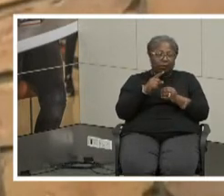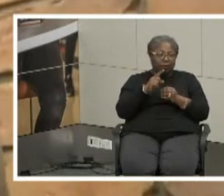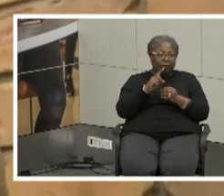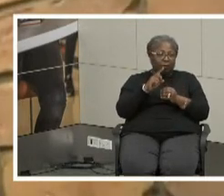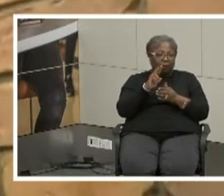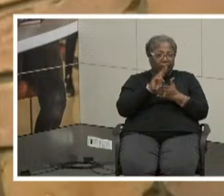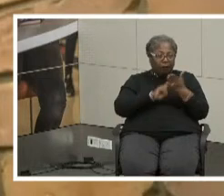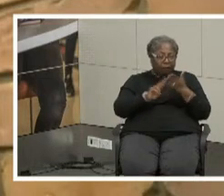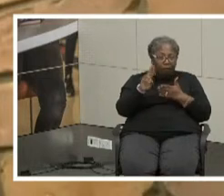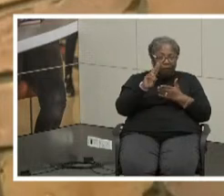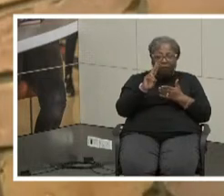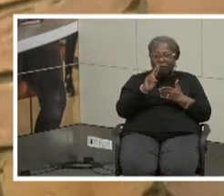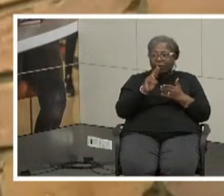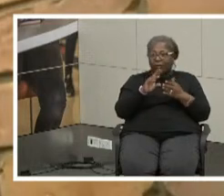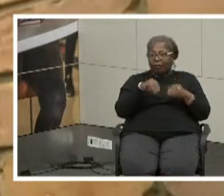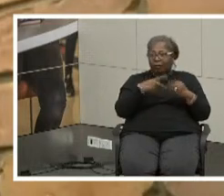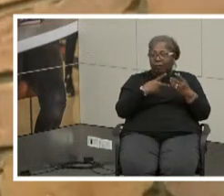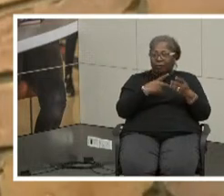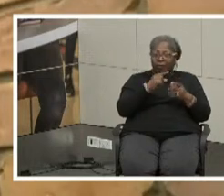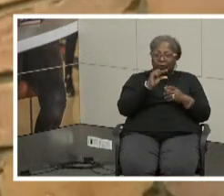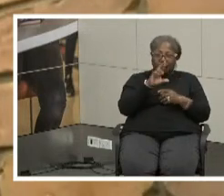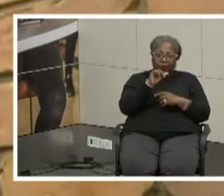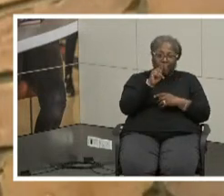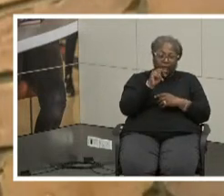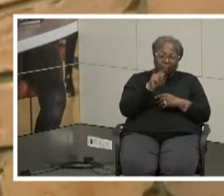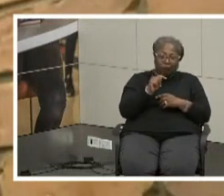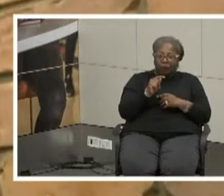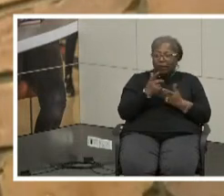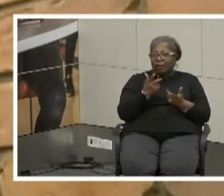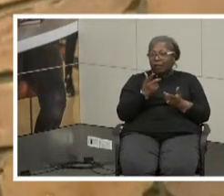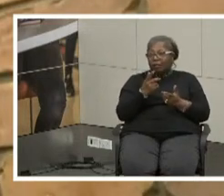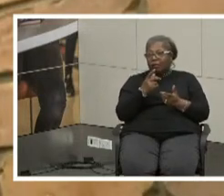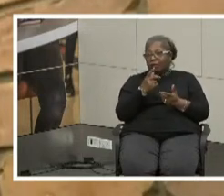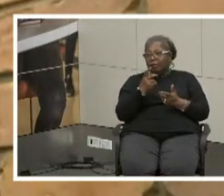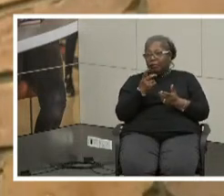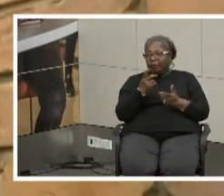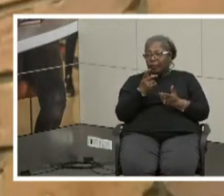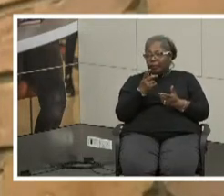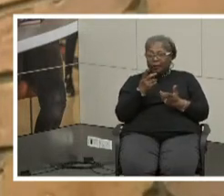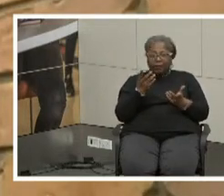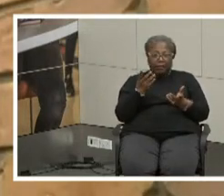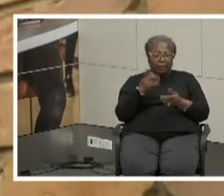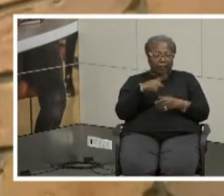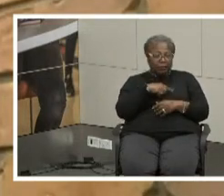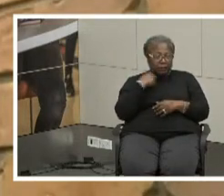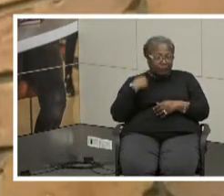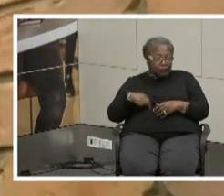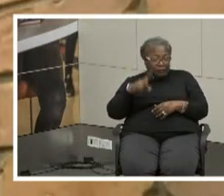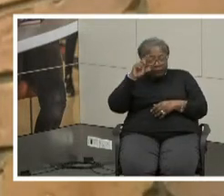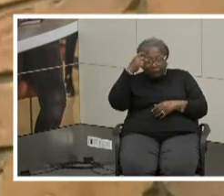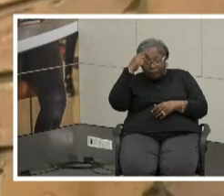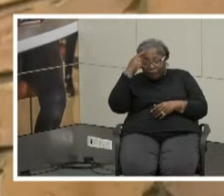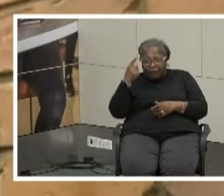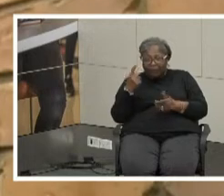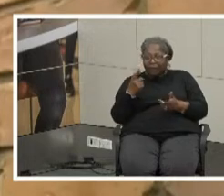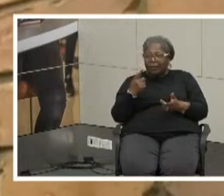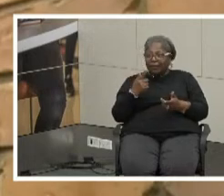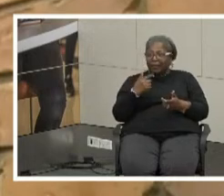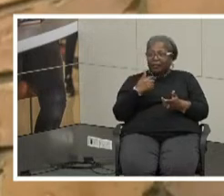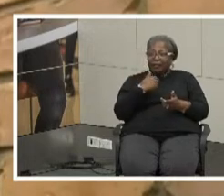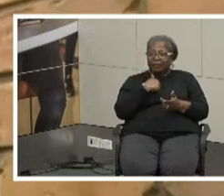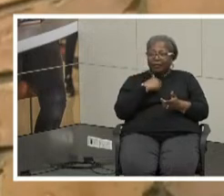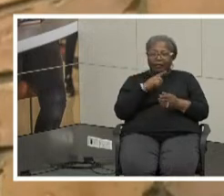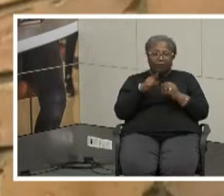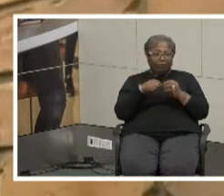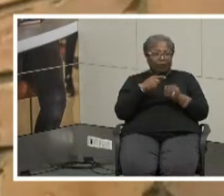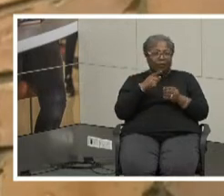the university is providing the grant or the um like the Chinese government I'm a little confused